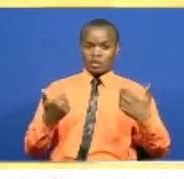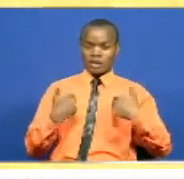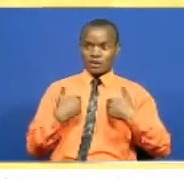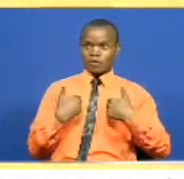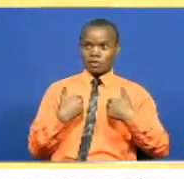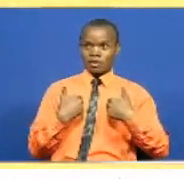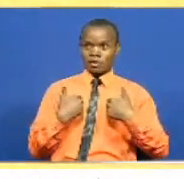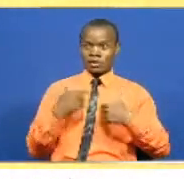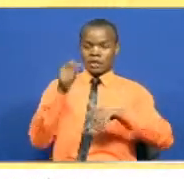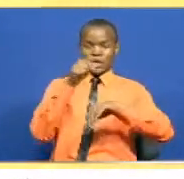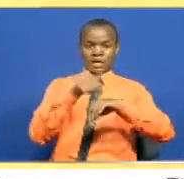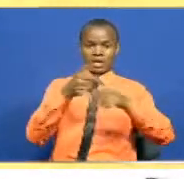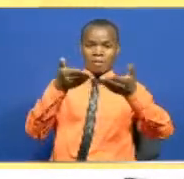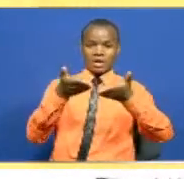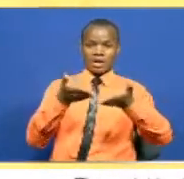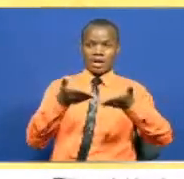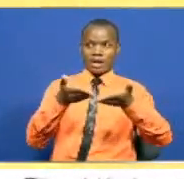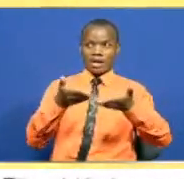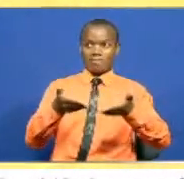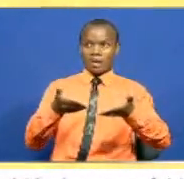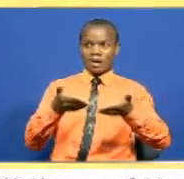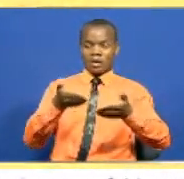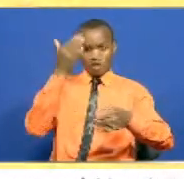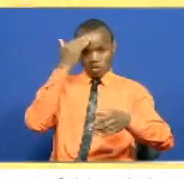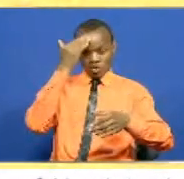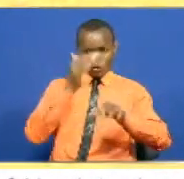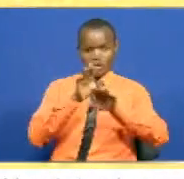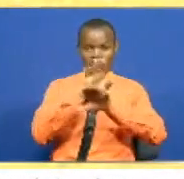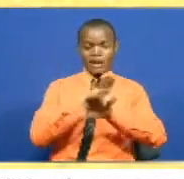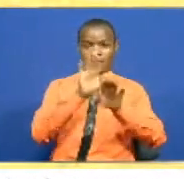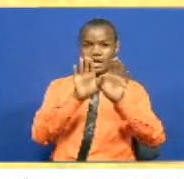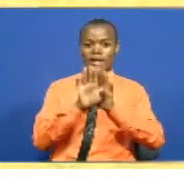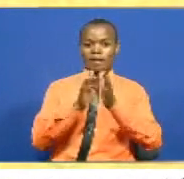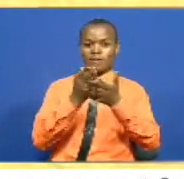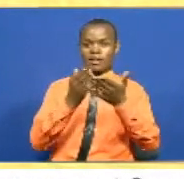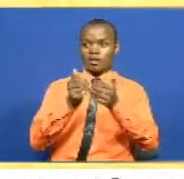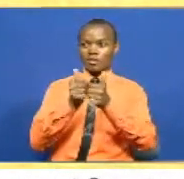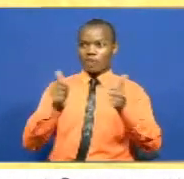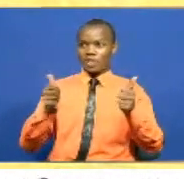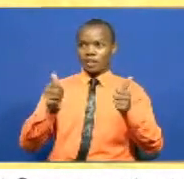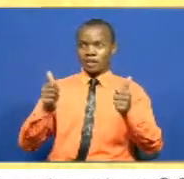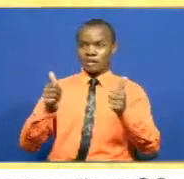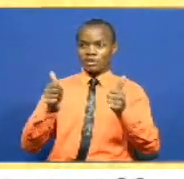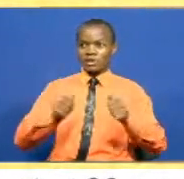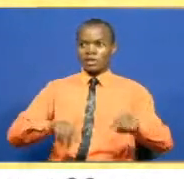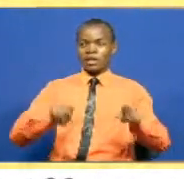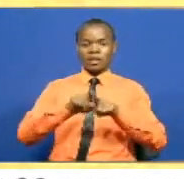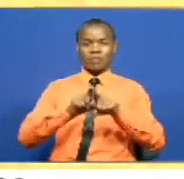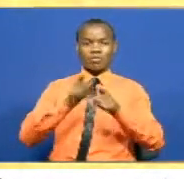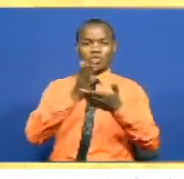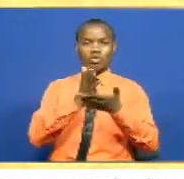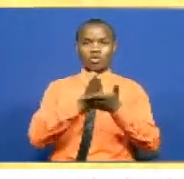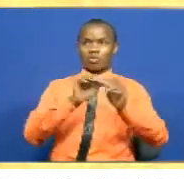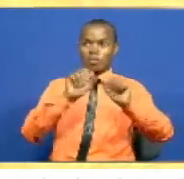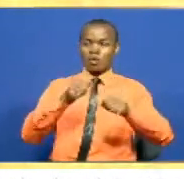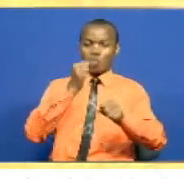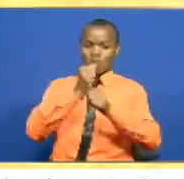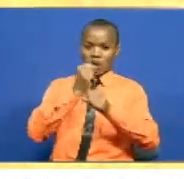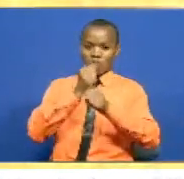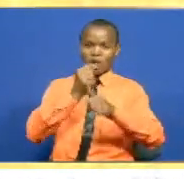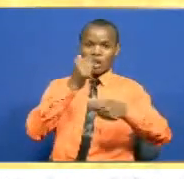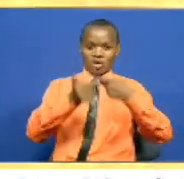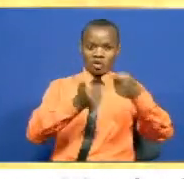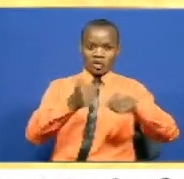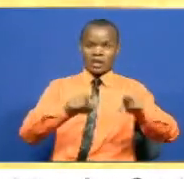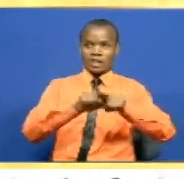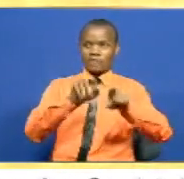at the residential camp, you know, everything is being concentrated here. So nevertheless, we are going to put our effort, we are going to do everything